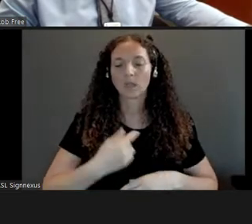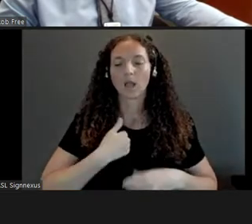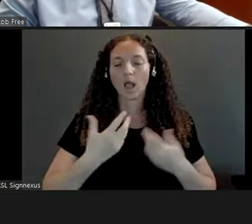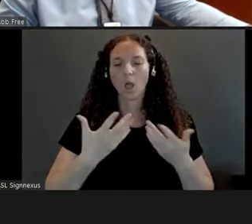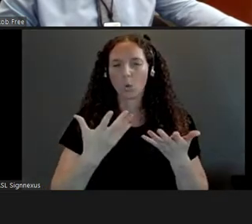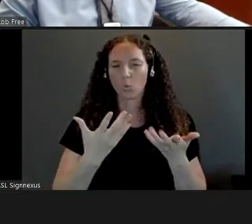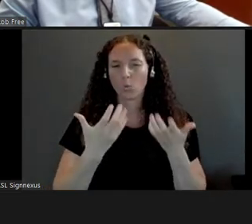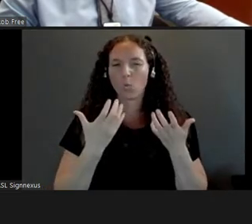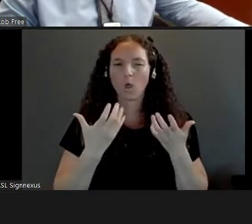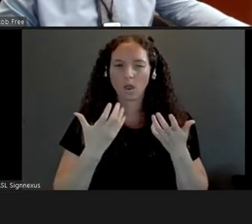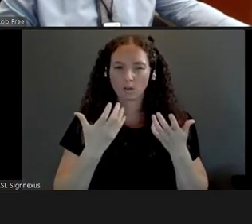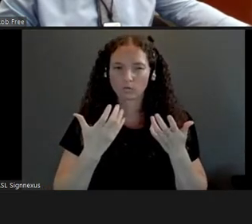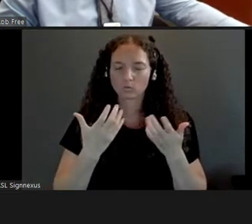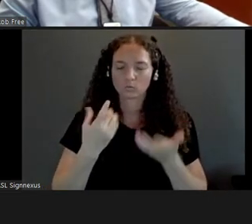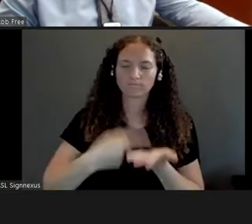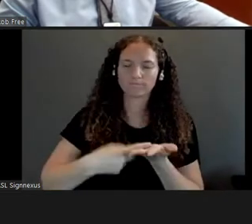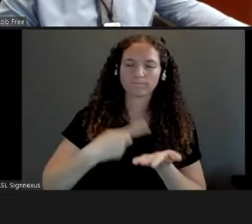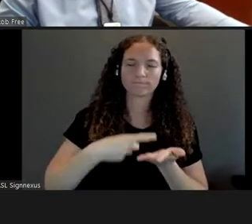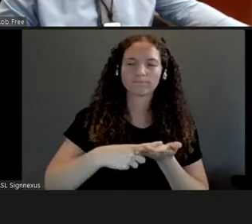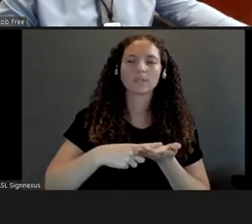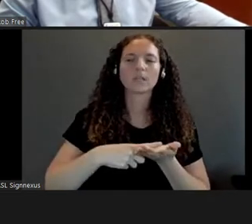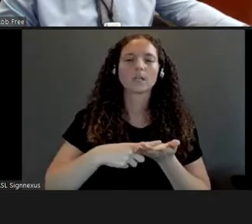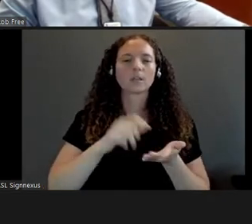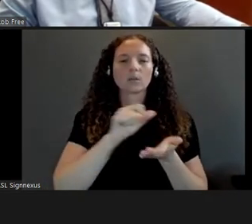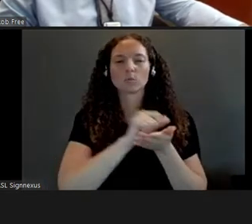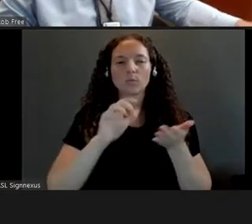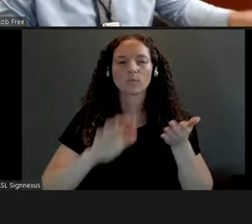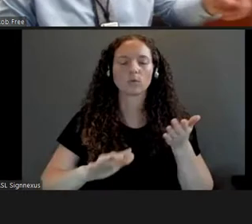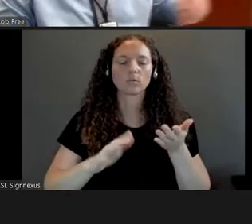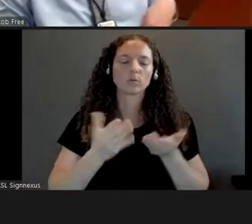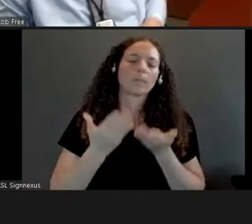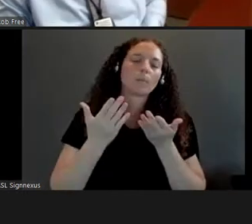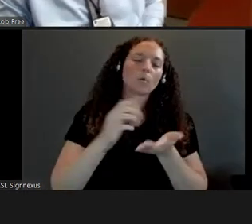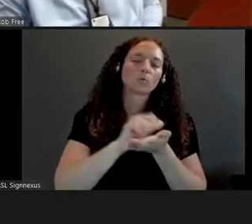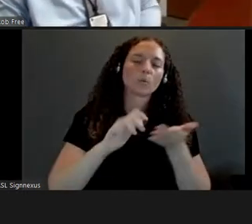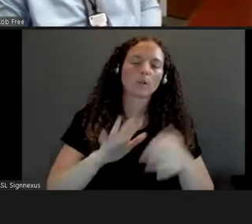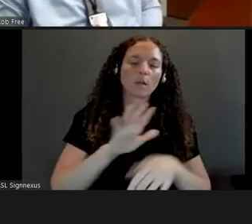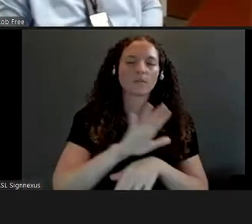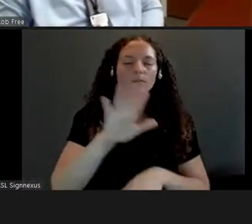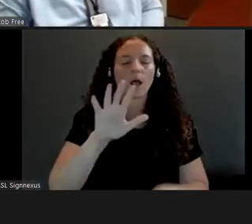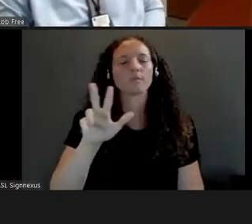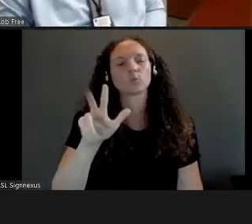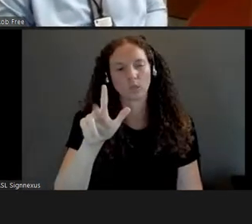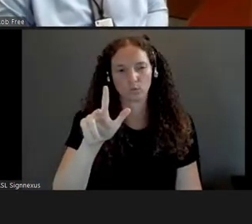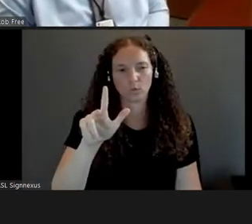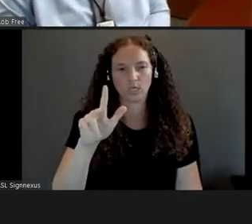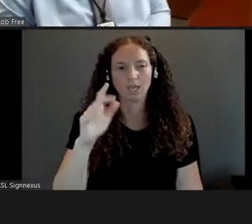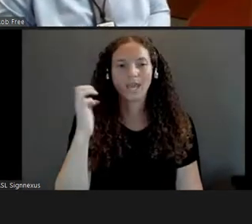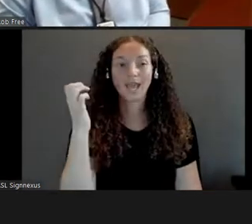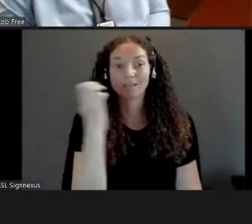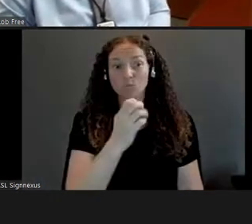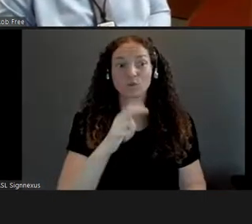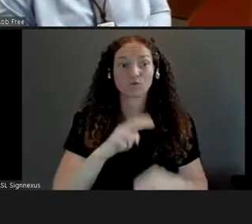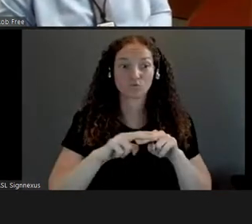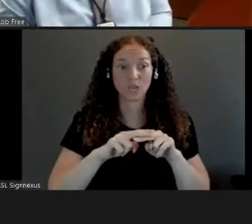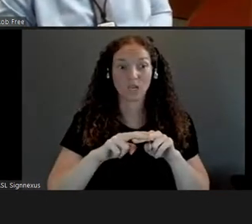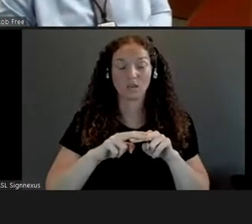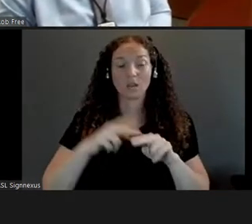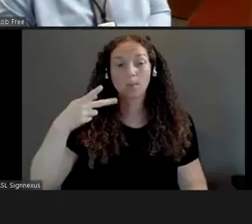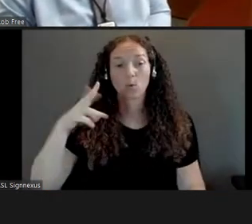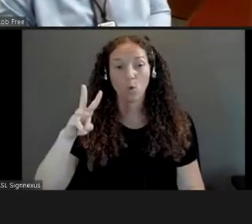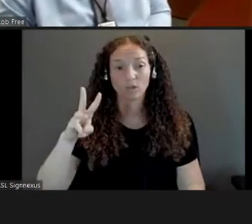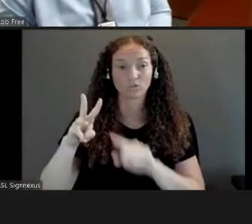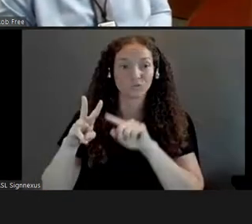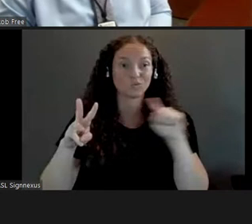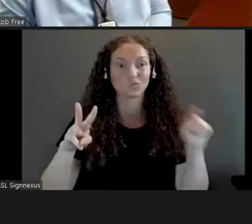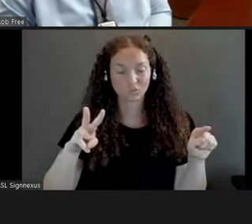the 5:23 p.m. express train from Port Washington to New York City. It's proposed